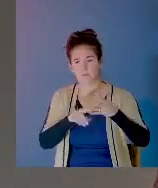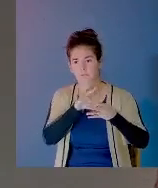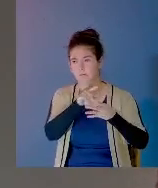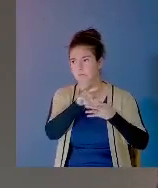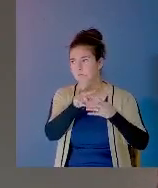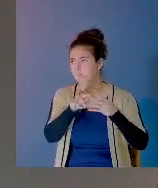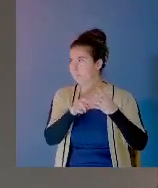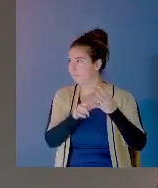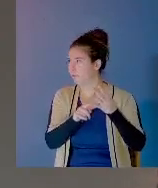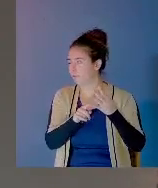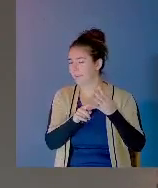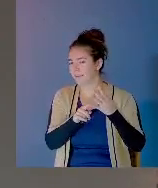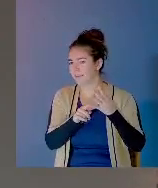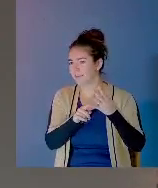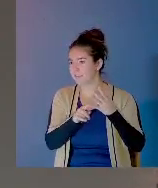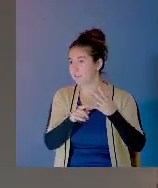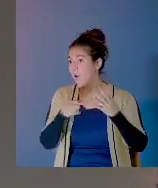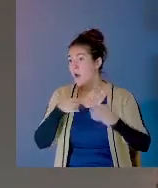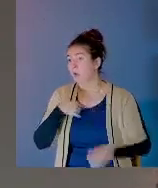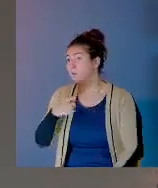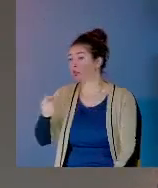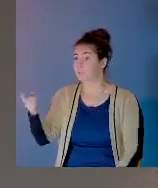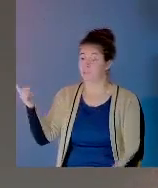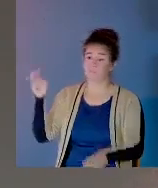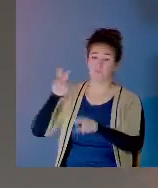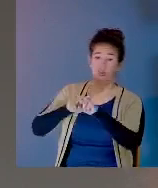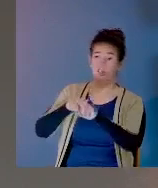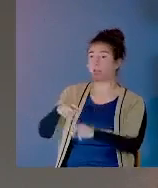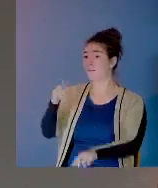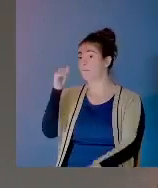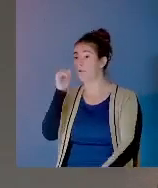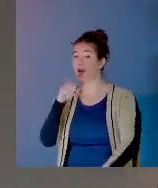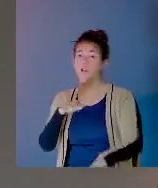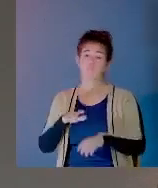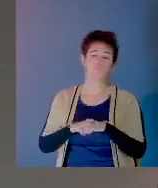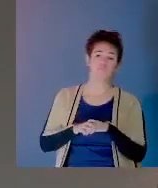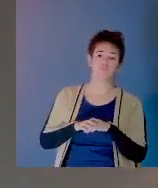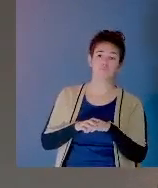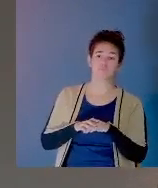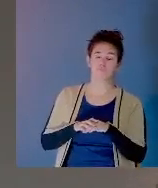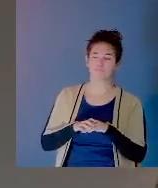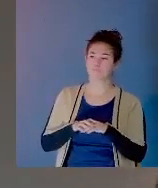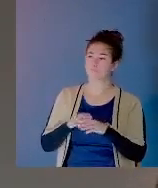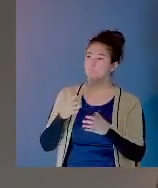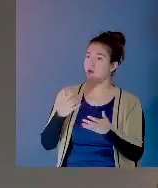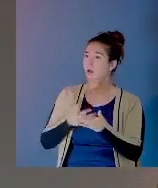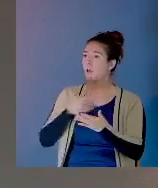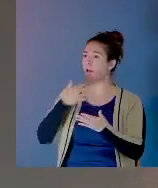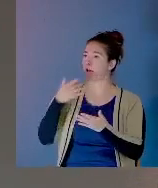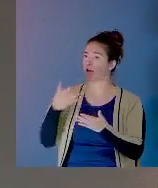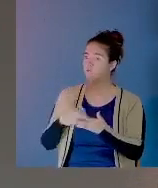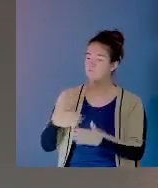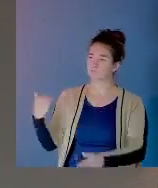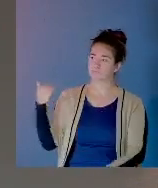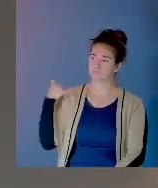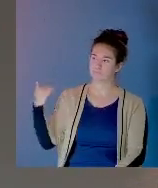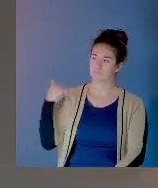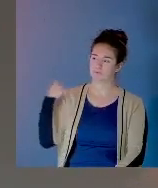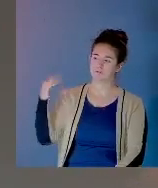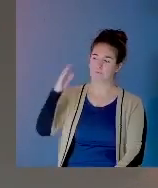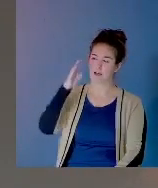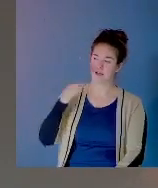just back there minding my own business, and I every once in a while I get that urge from God, you know, that little nudge. He's like, get up